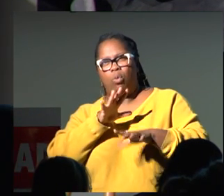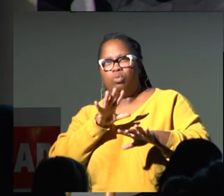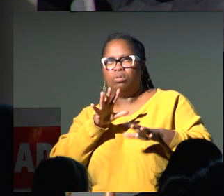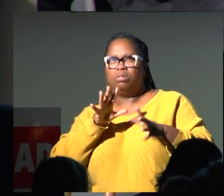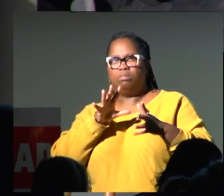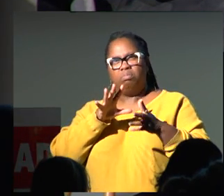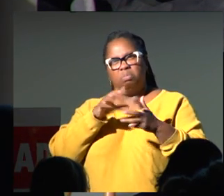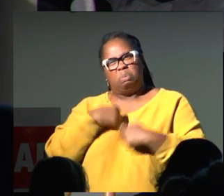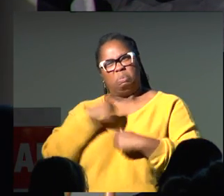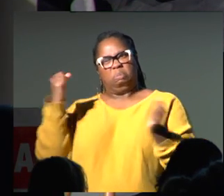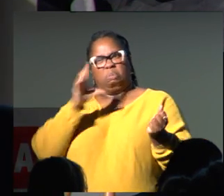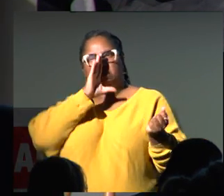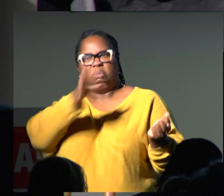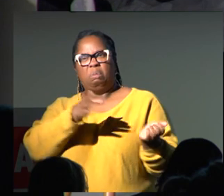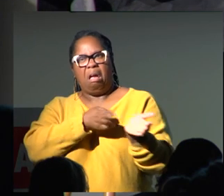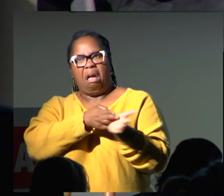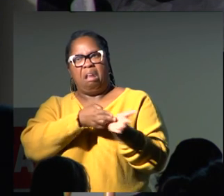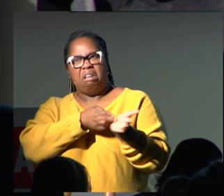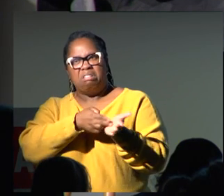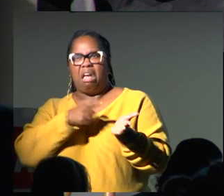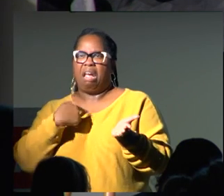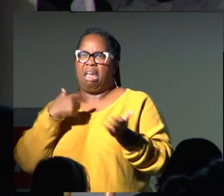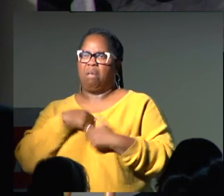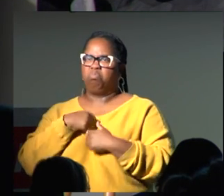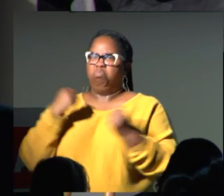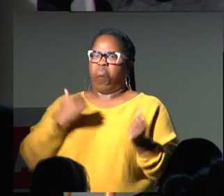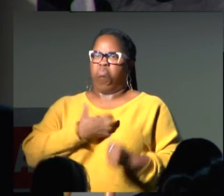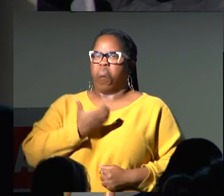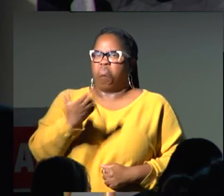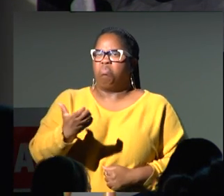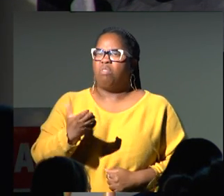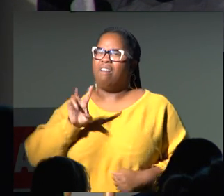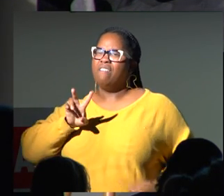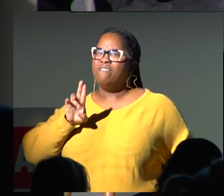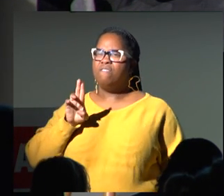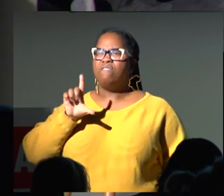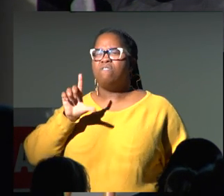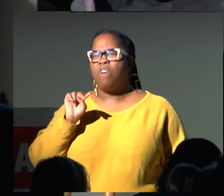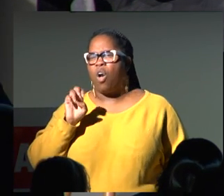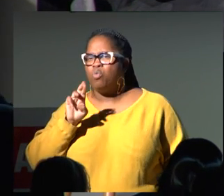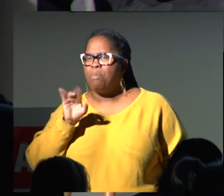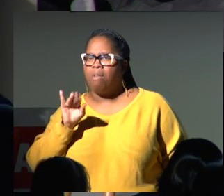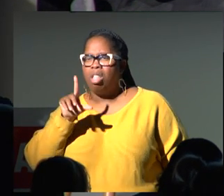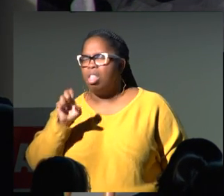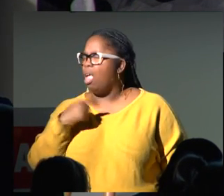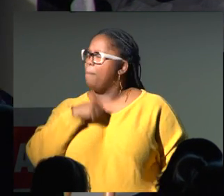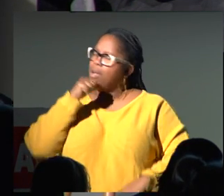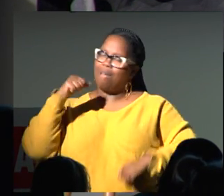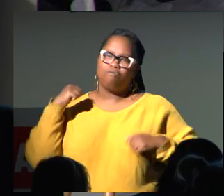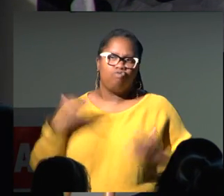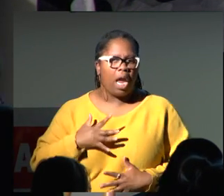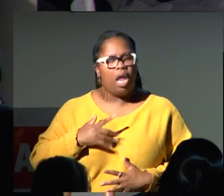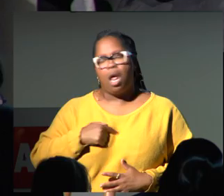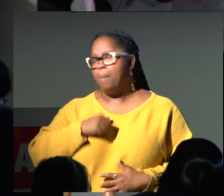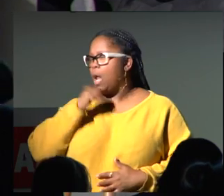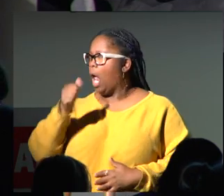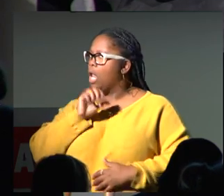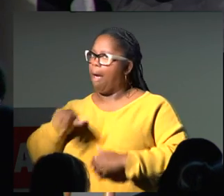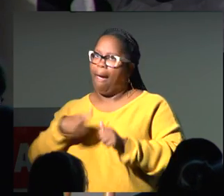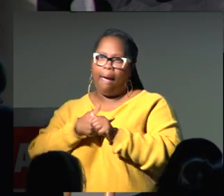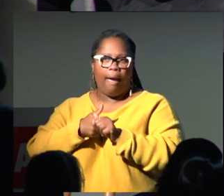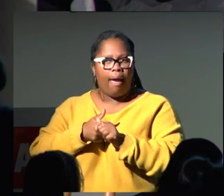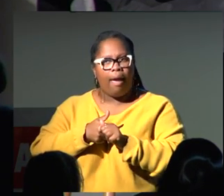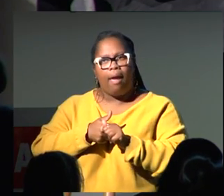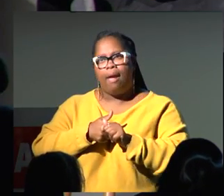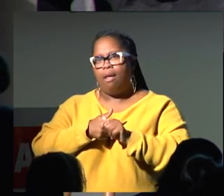that's honest. So I can be vulnerable because I'm a vulnerable person. And I'm not afraid of it. I'm not going to hide behind a lot